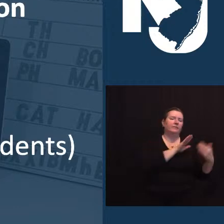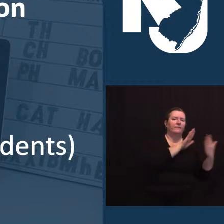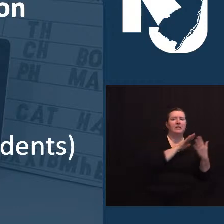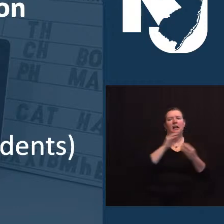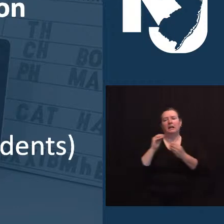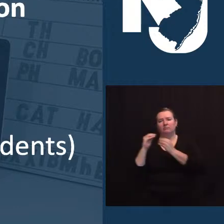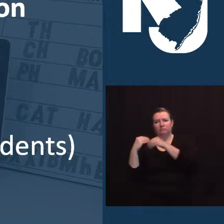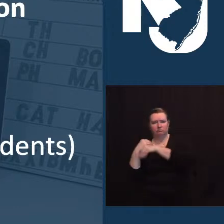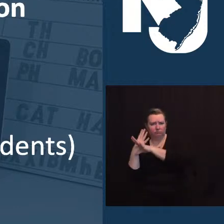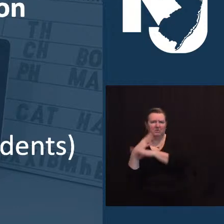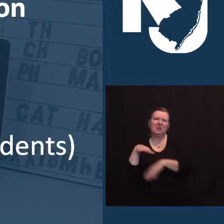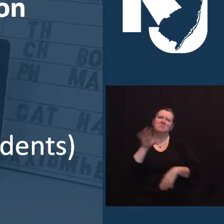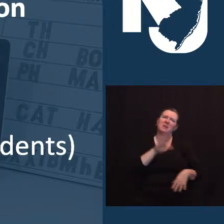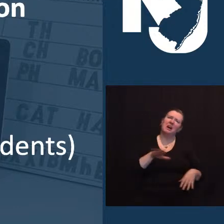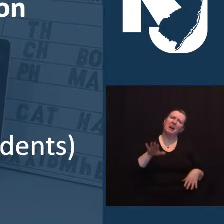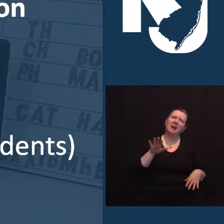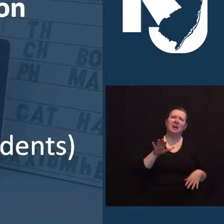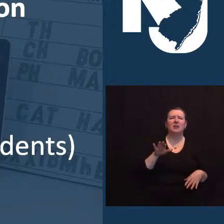to slightly more than